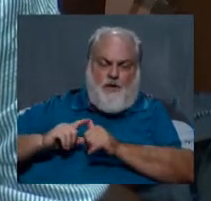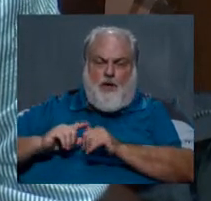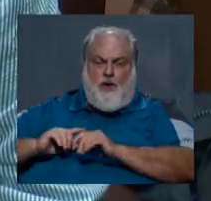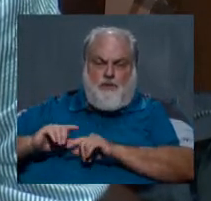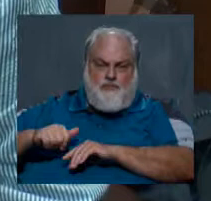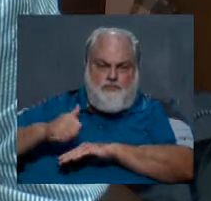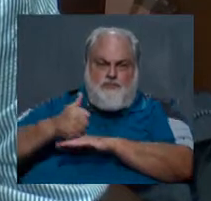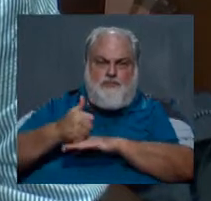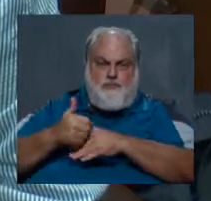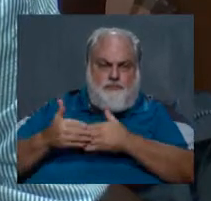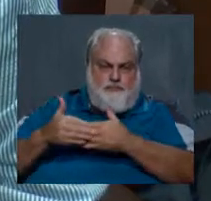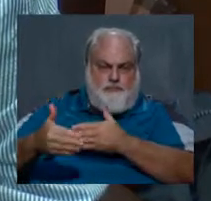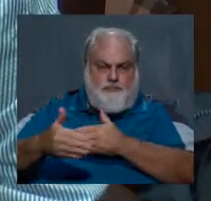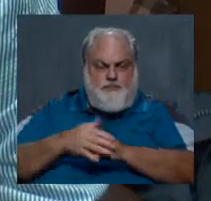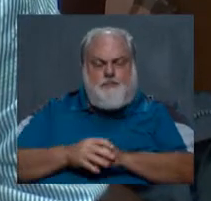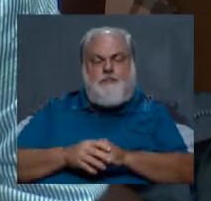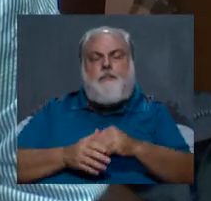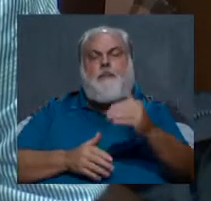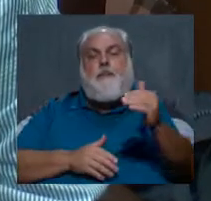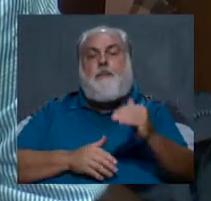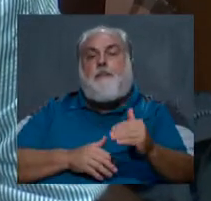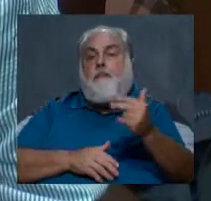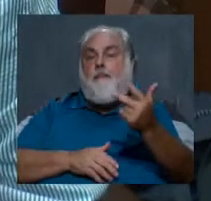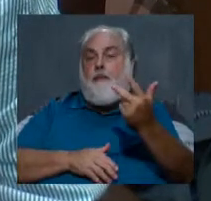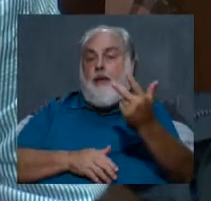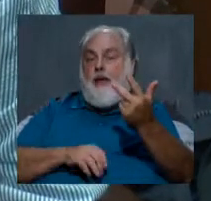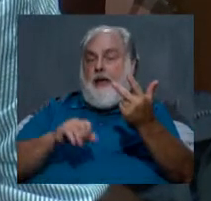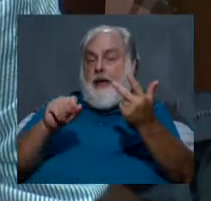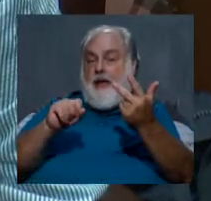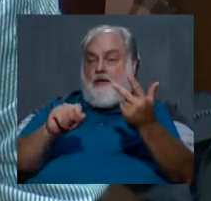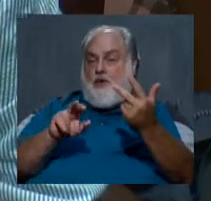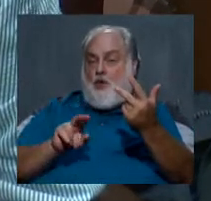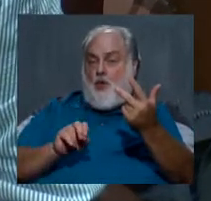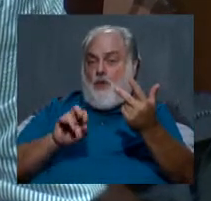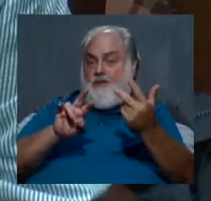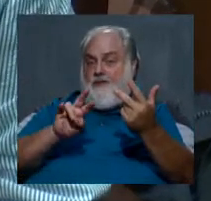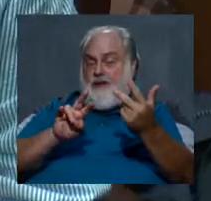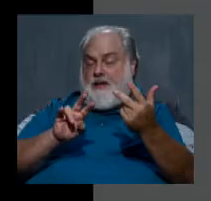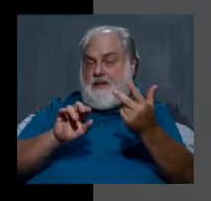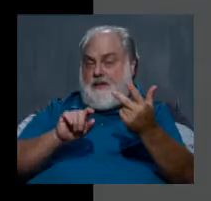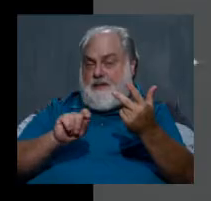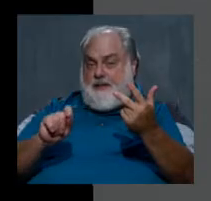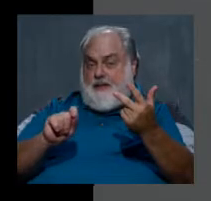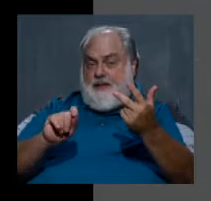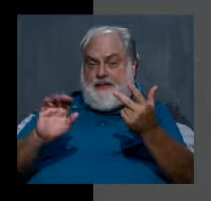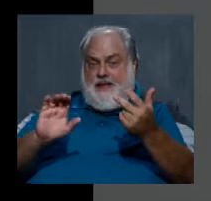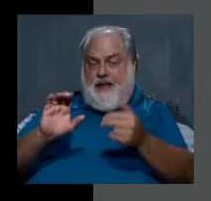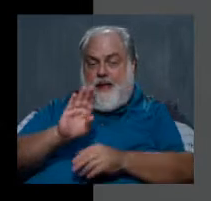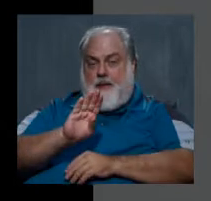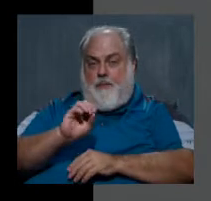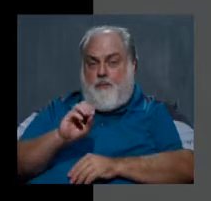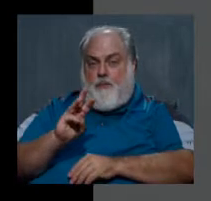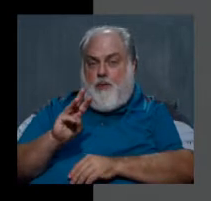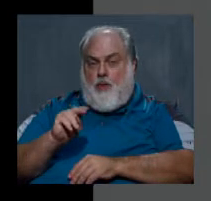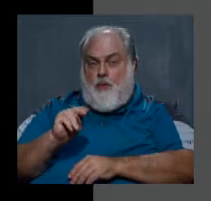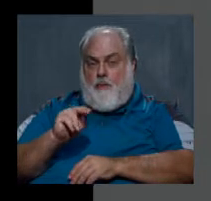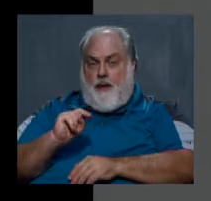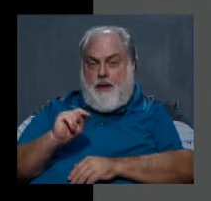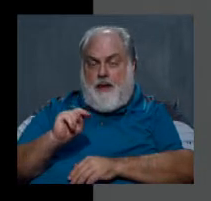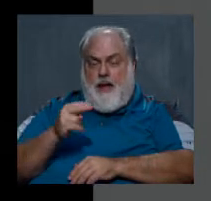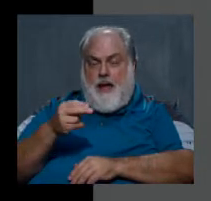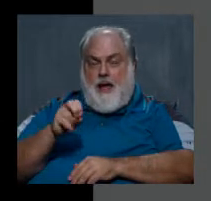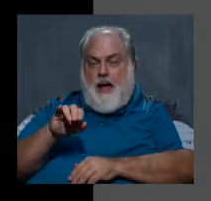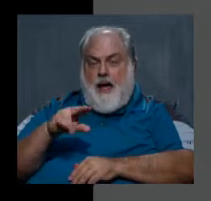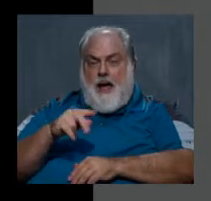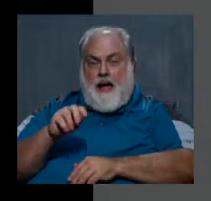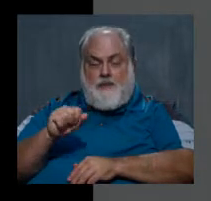infrastructure. Item number three, file number S-207-C, Bowman Heights Apartments, Revised Subdivision Site